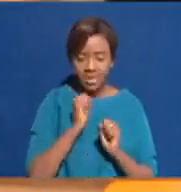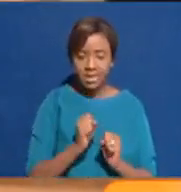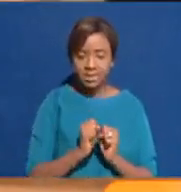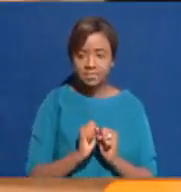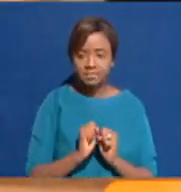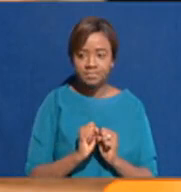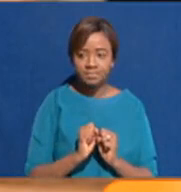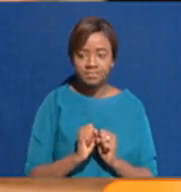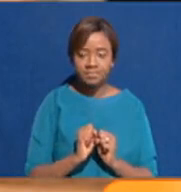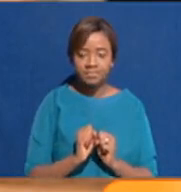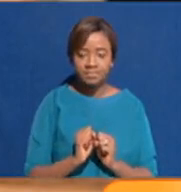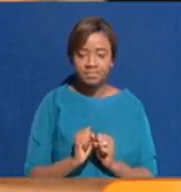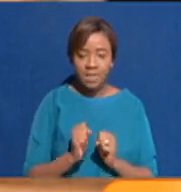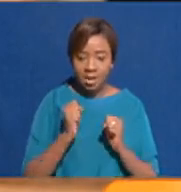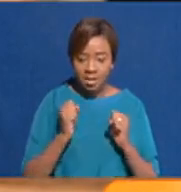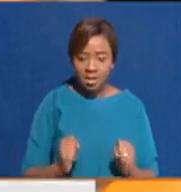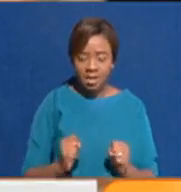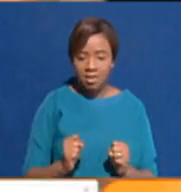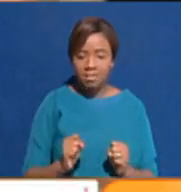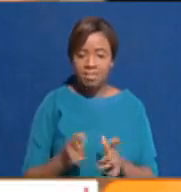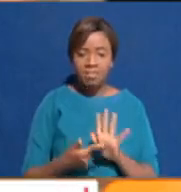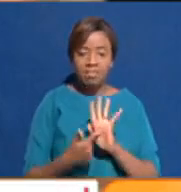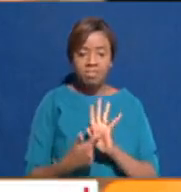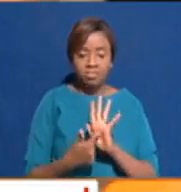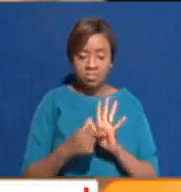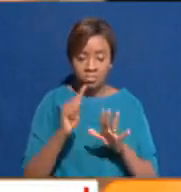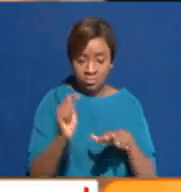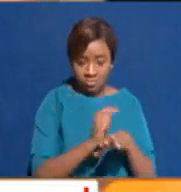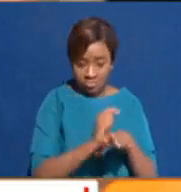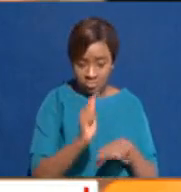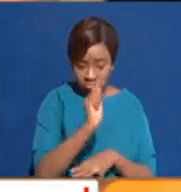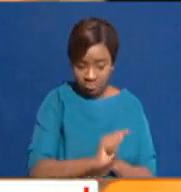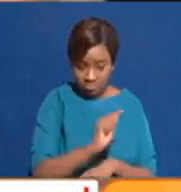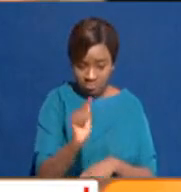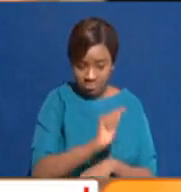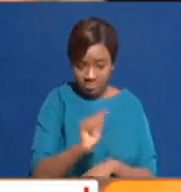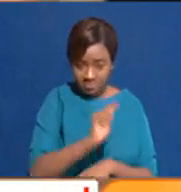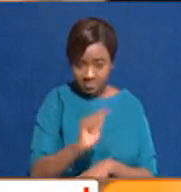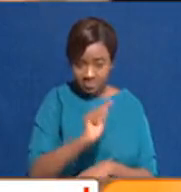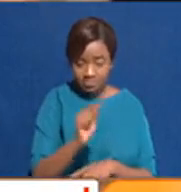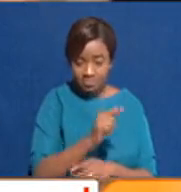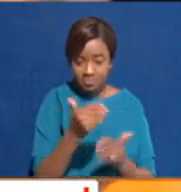wazazi, kwa upande wa malezi, itakuwa ni ngumu kuchanganya